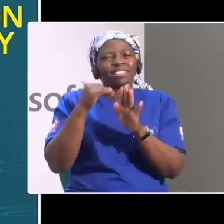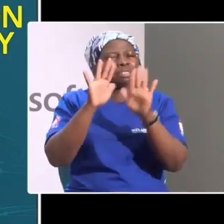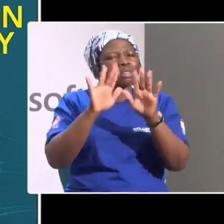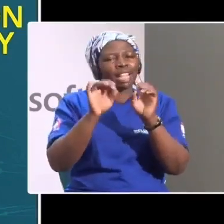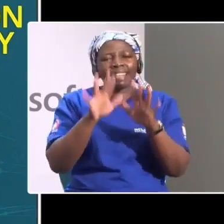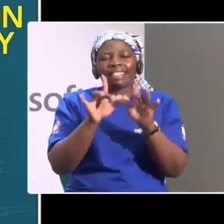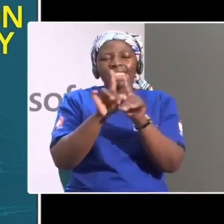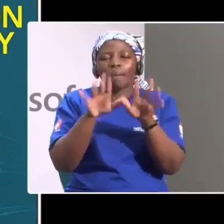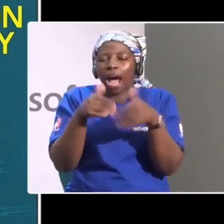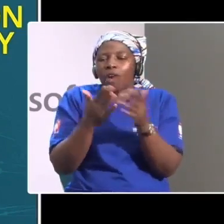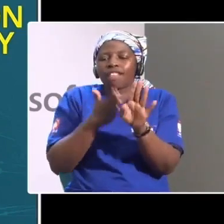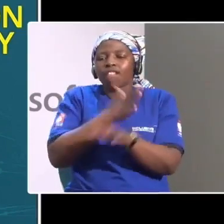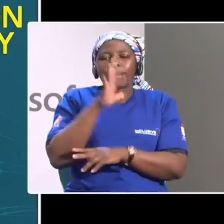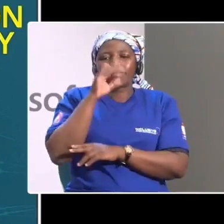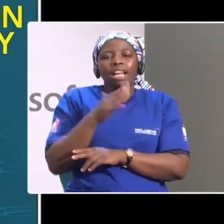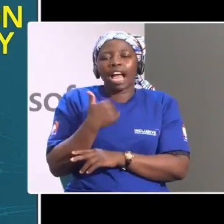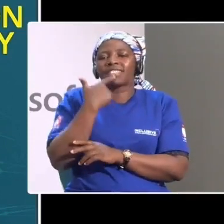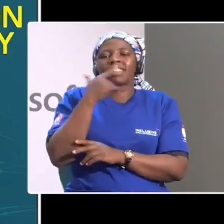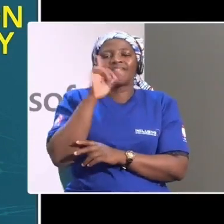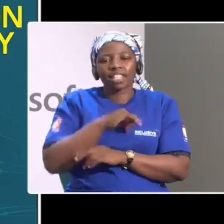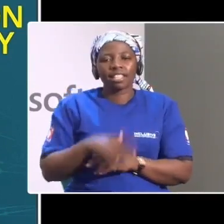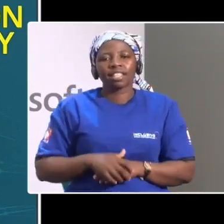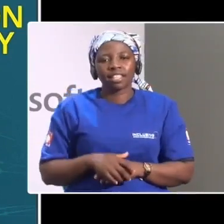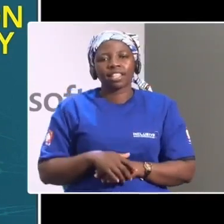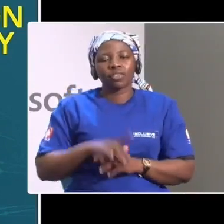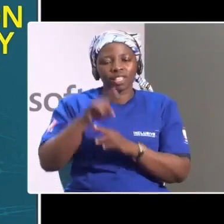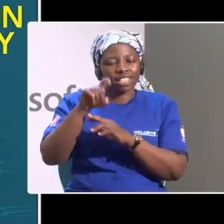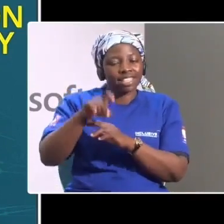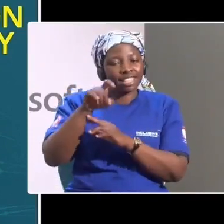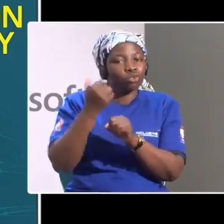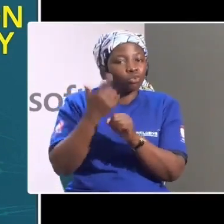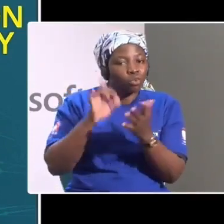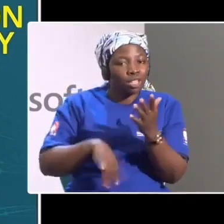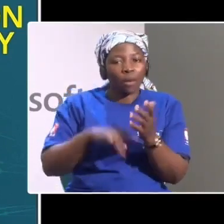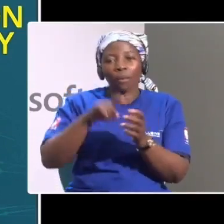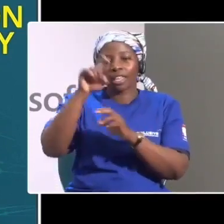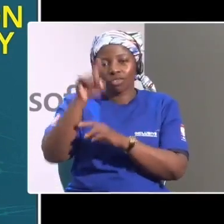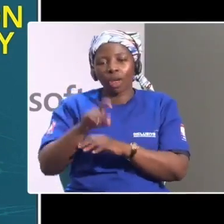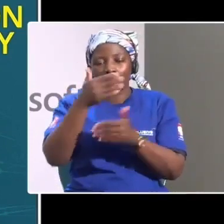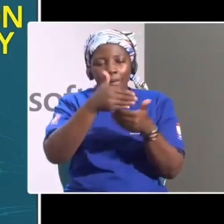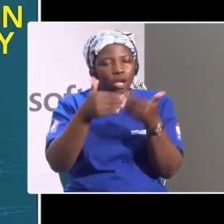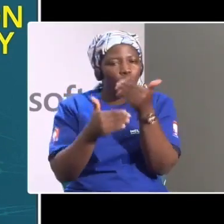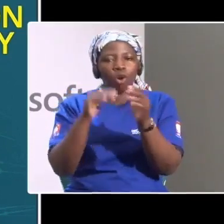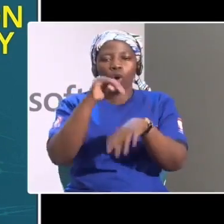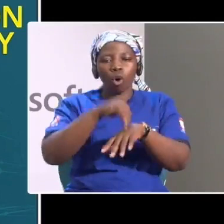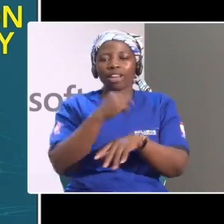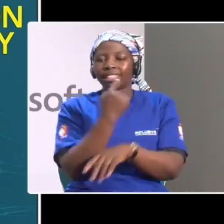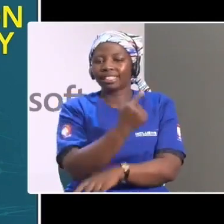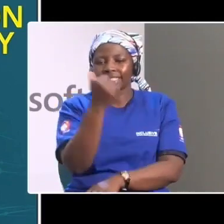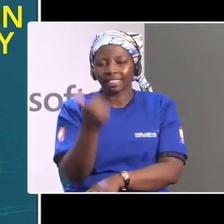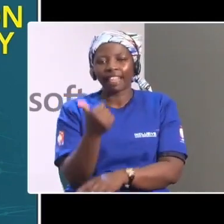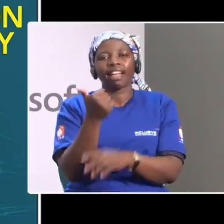speaker said, to reinvent the wheel, but rather we should build on each other's